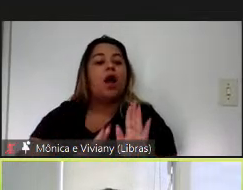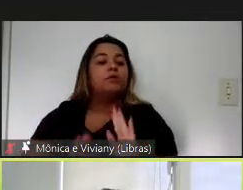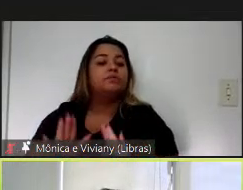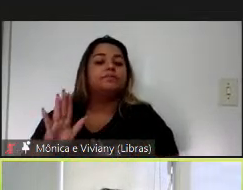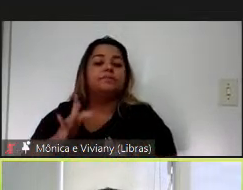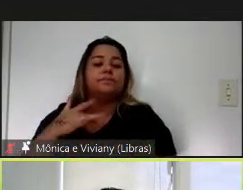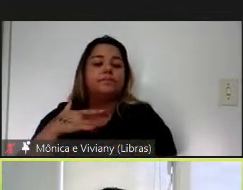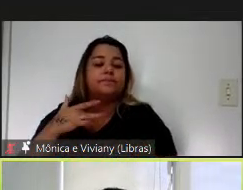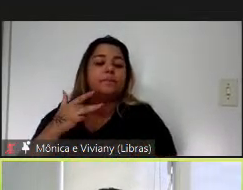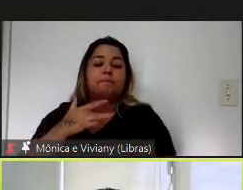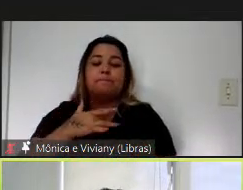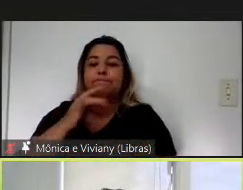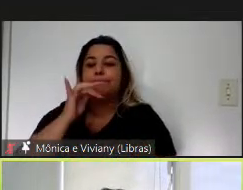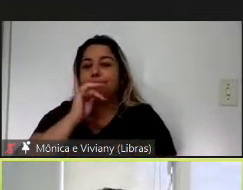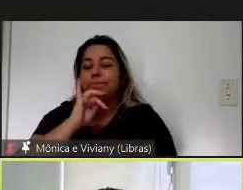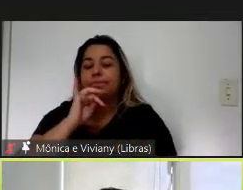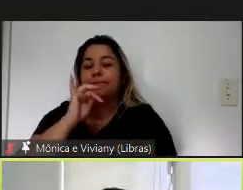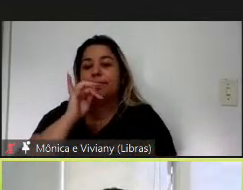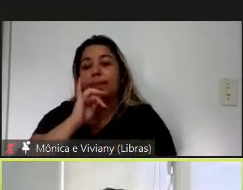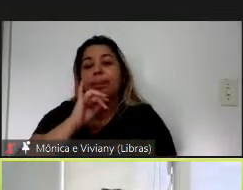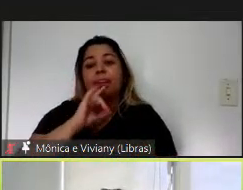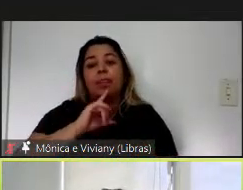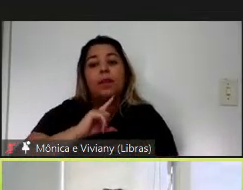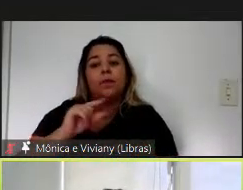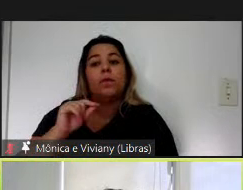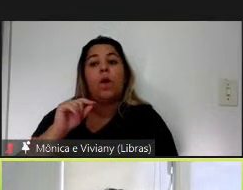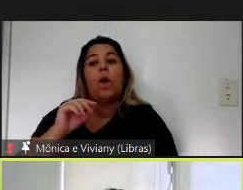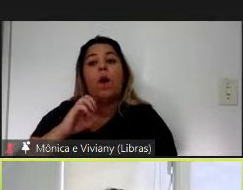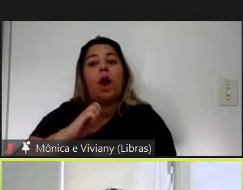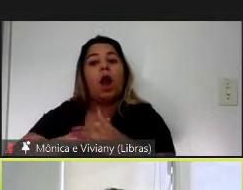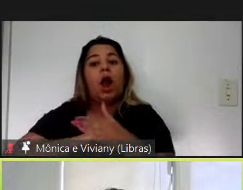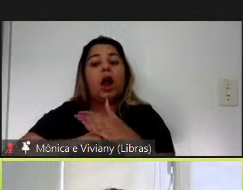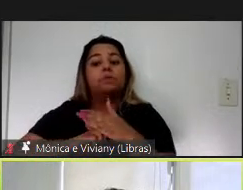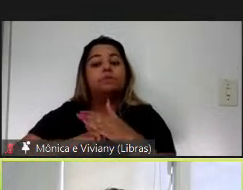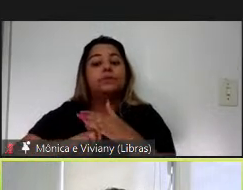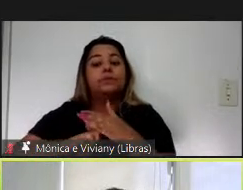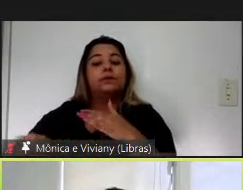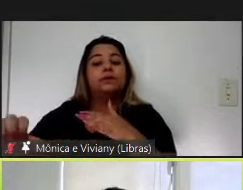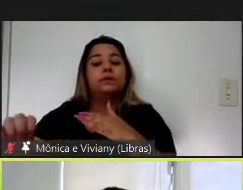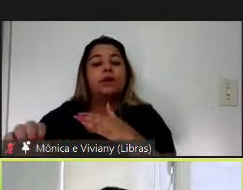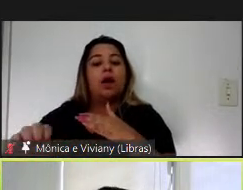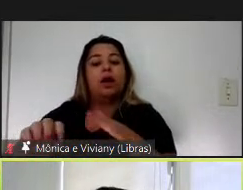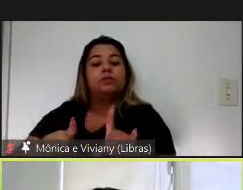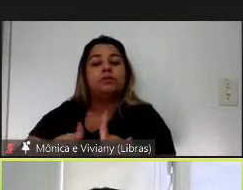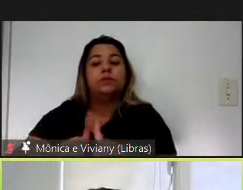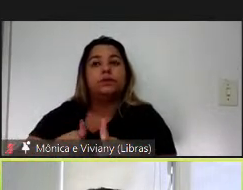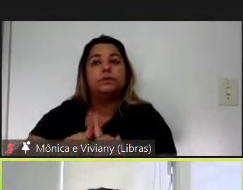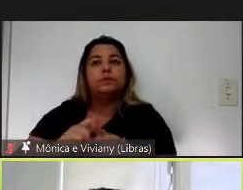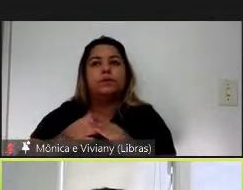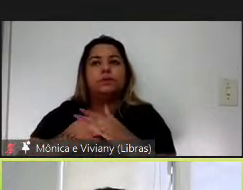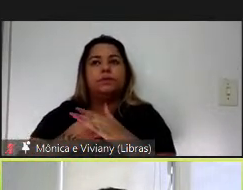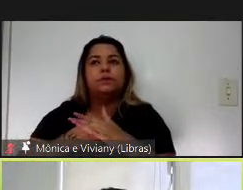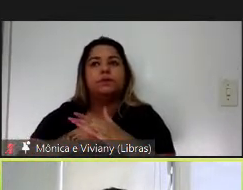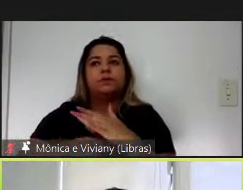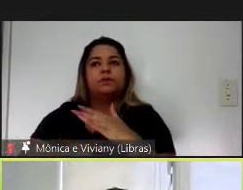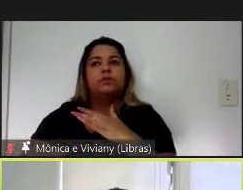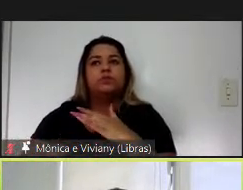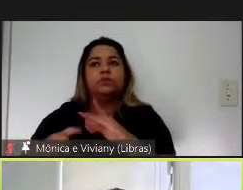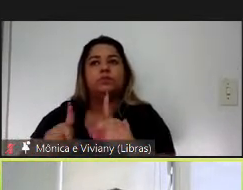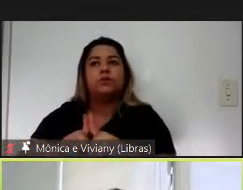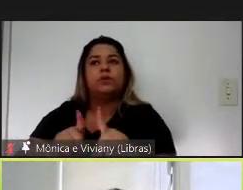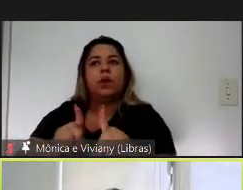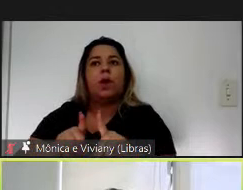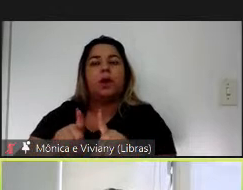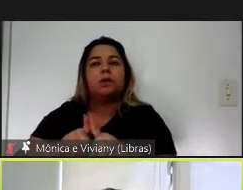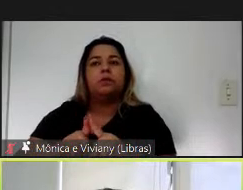think about those populations. And for example, refugees,